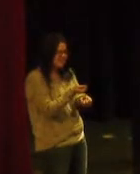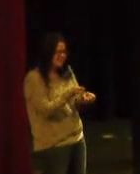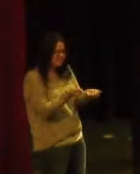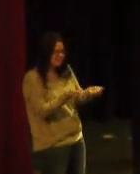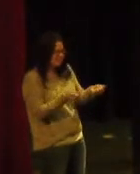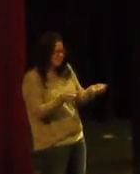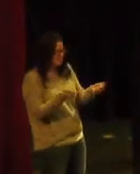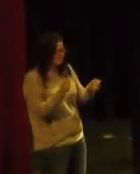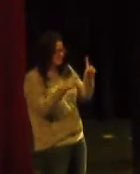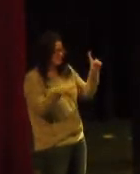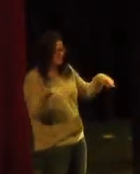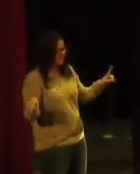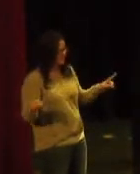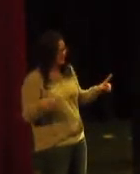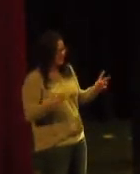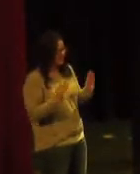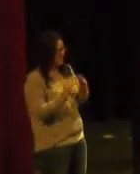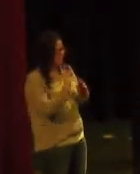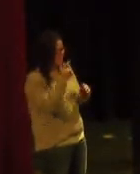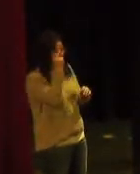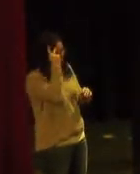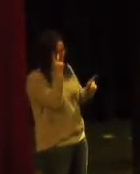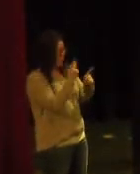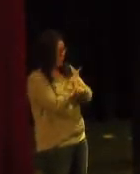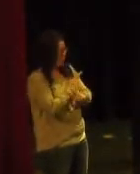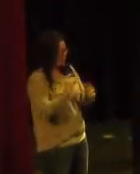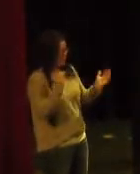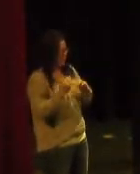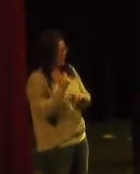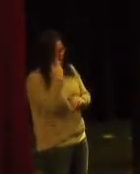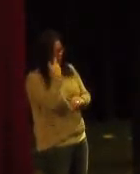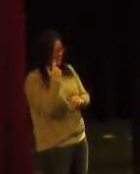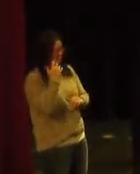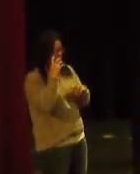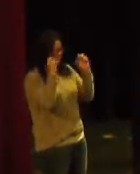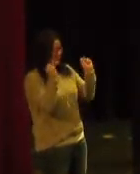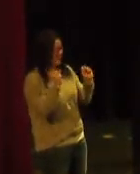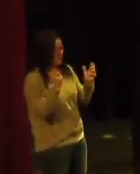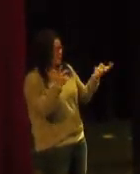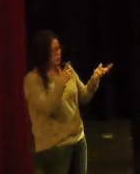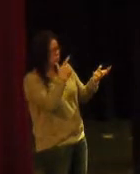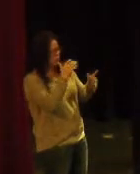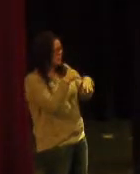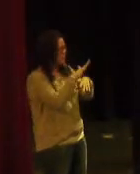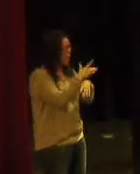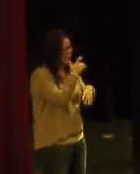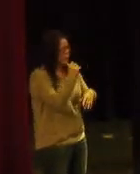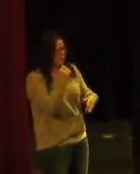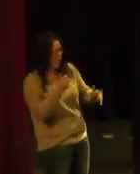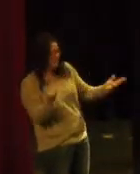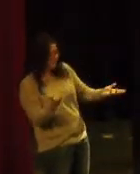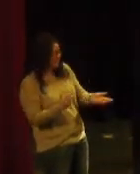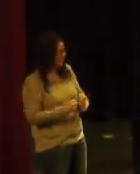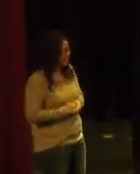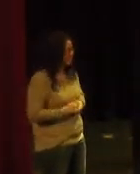gotten very even more political, if that was even possible, than the last administration, who gets deported and who doesn't.